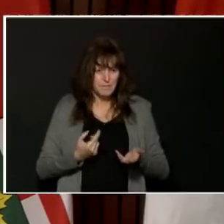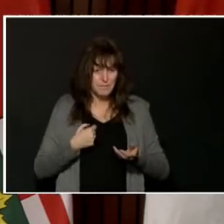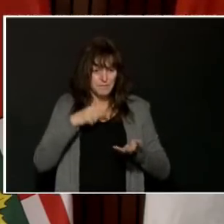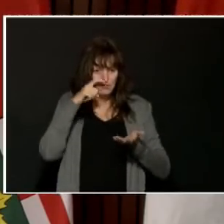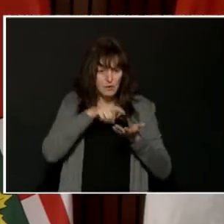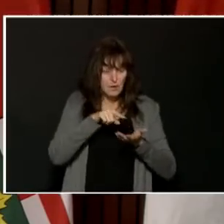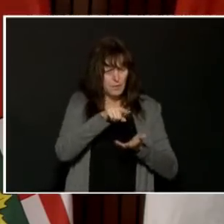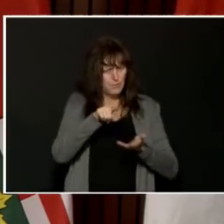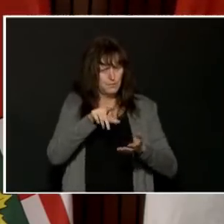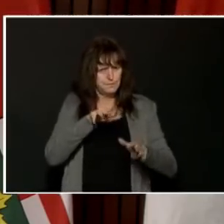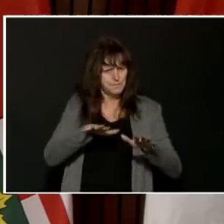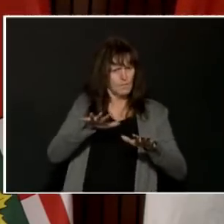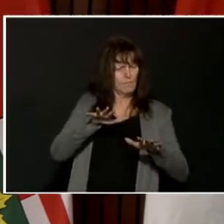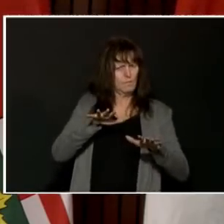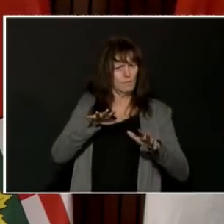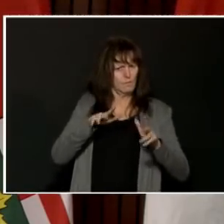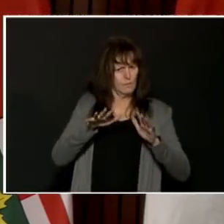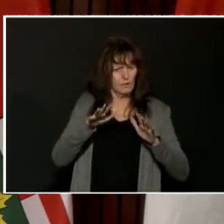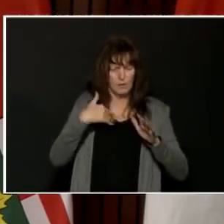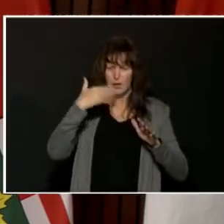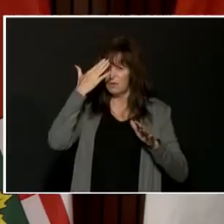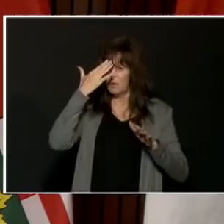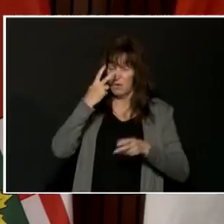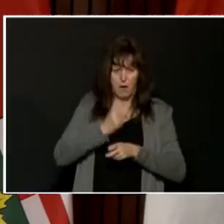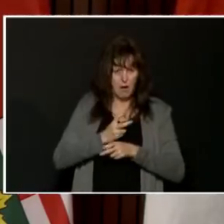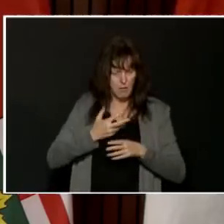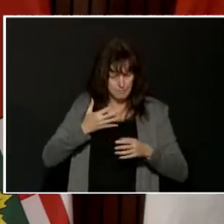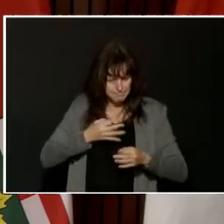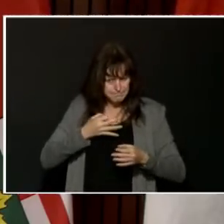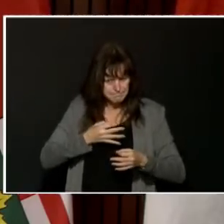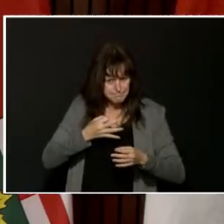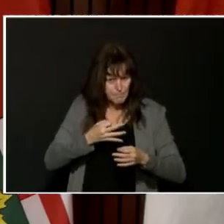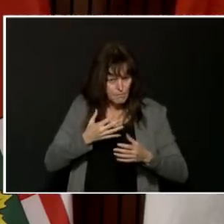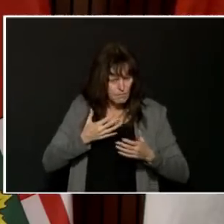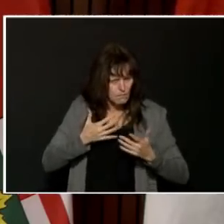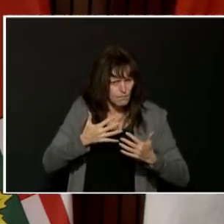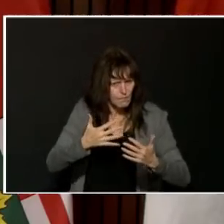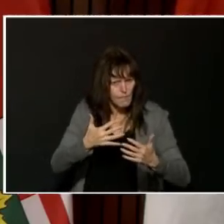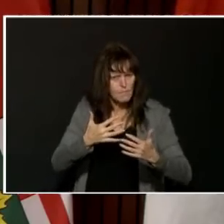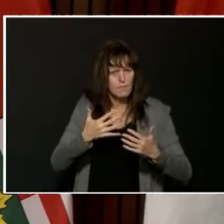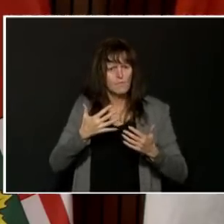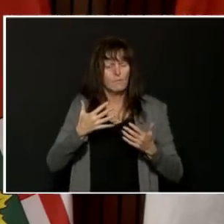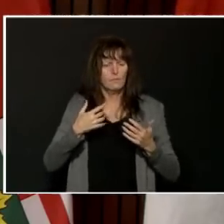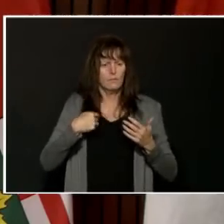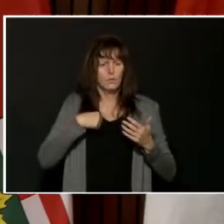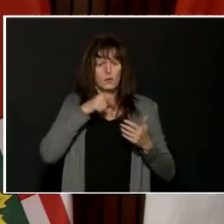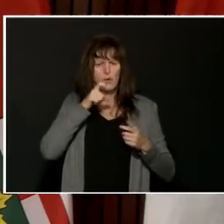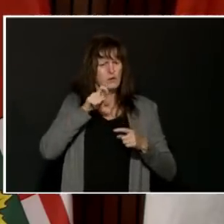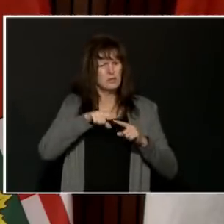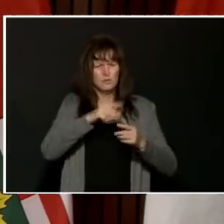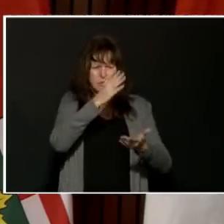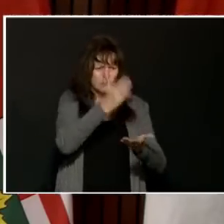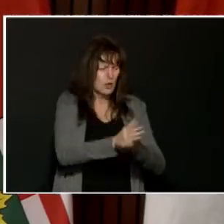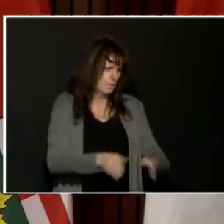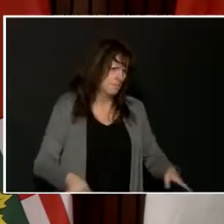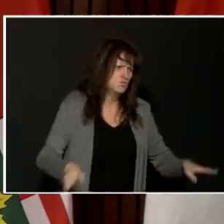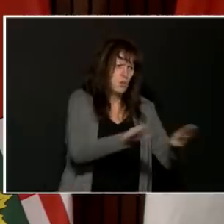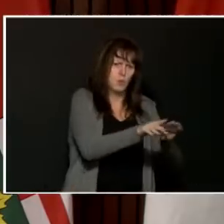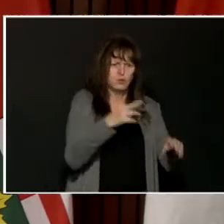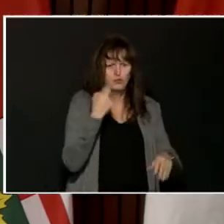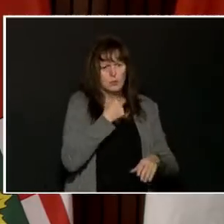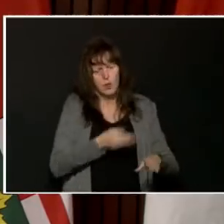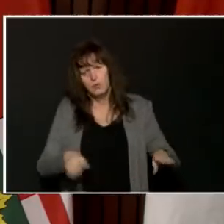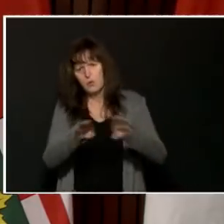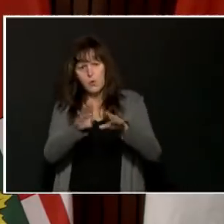decisions. And I don't think that we need to necessarily stop things full out. I do think it's important to kind of